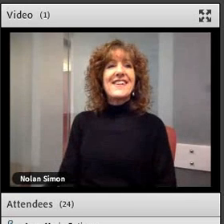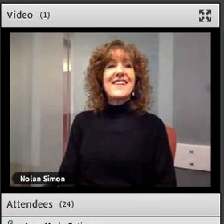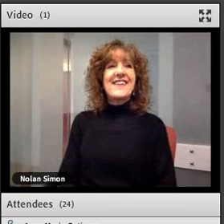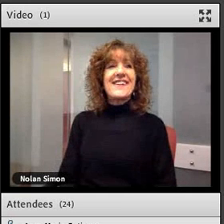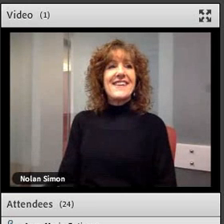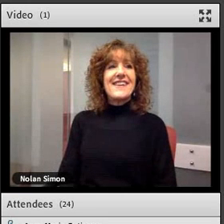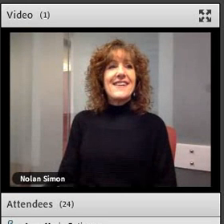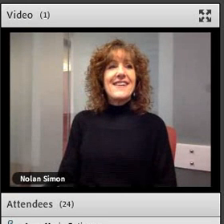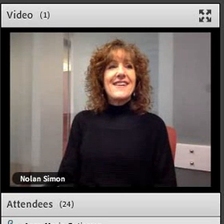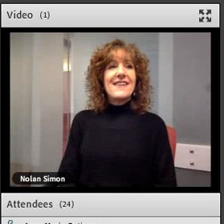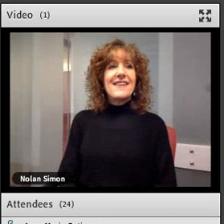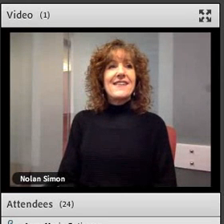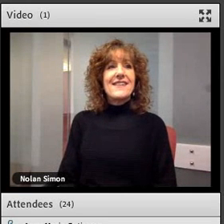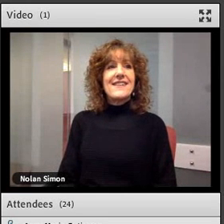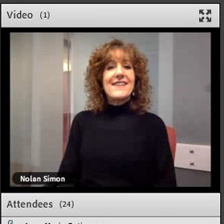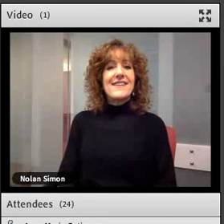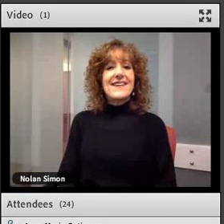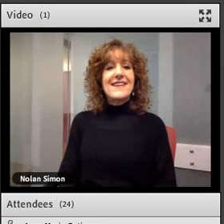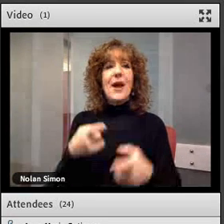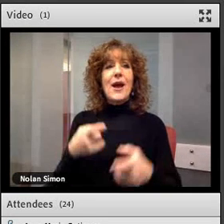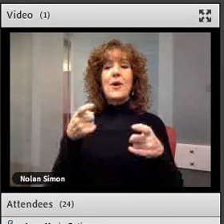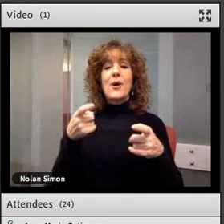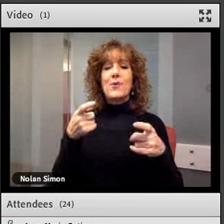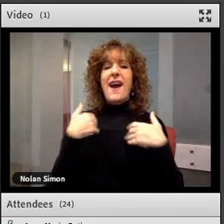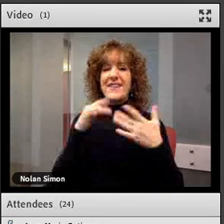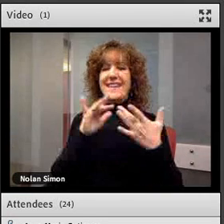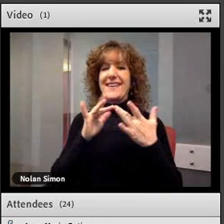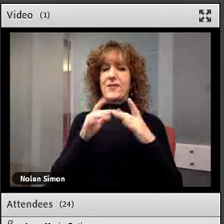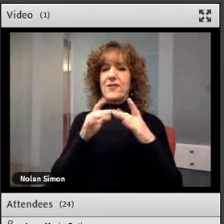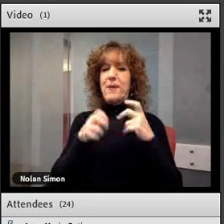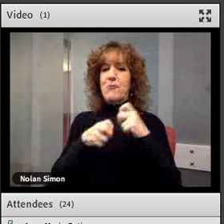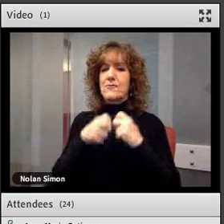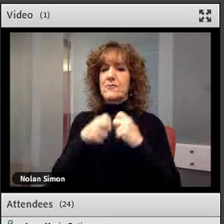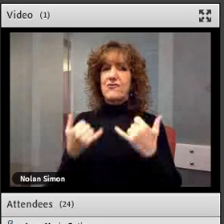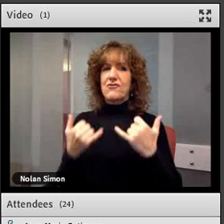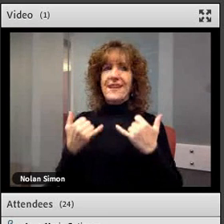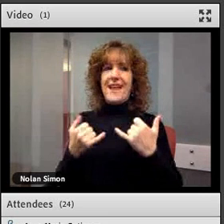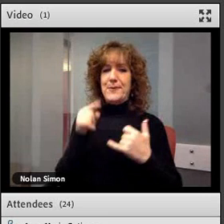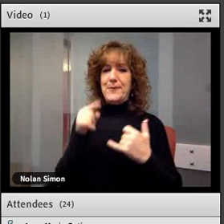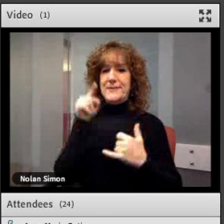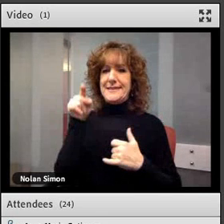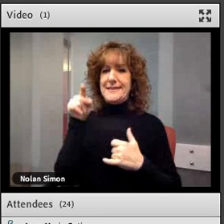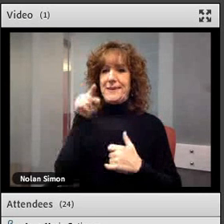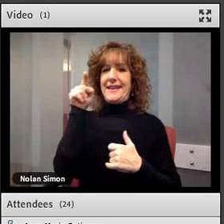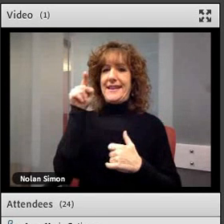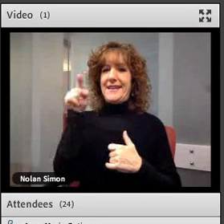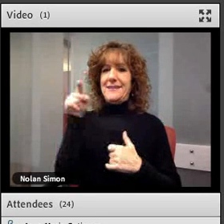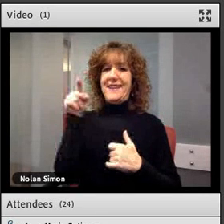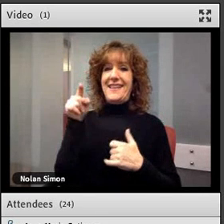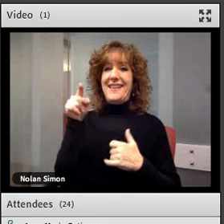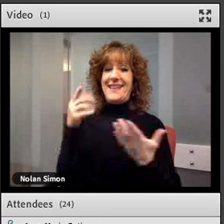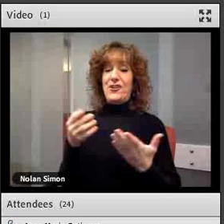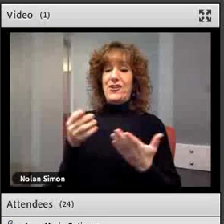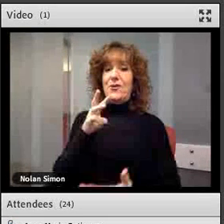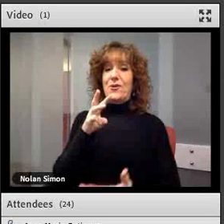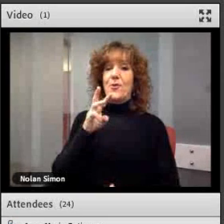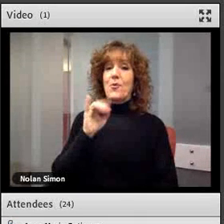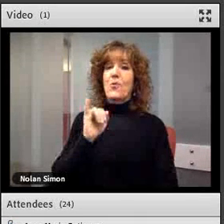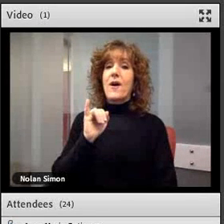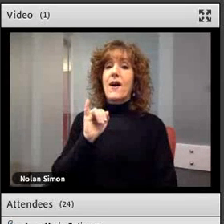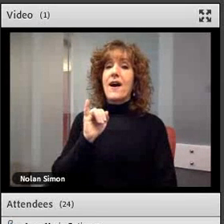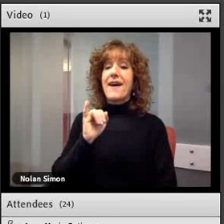Okay, so we're dealing with internet issues again. See, we're spinning here. Like I said, we're on a wireless here, so that's